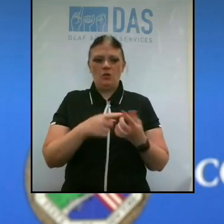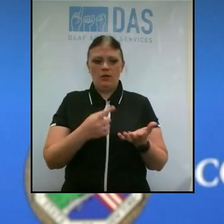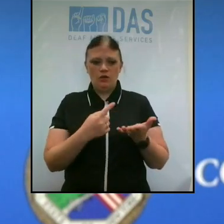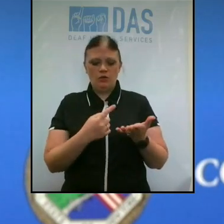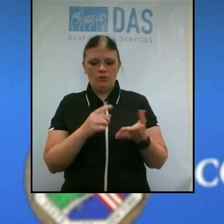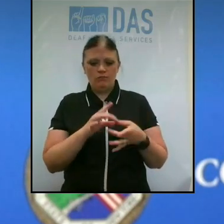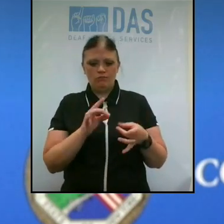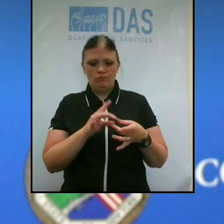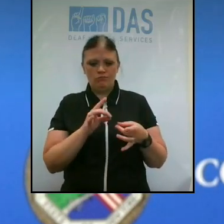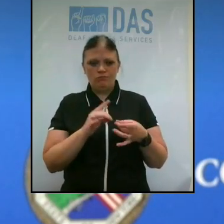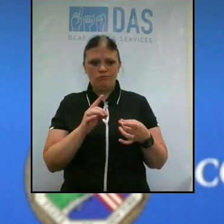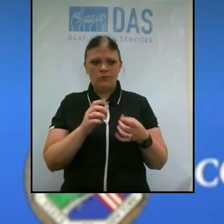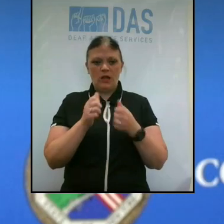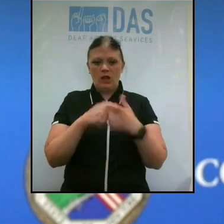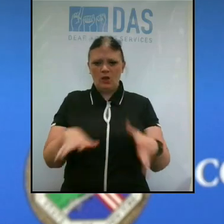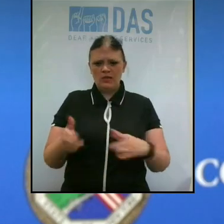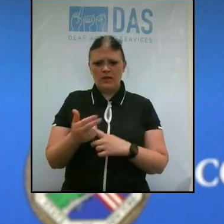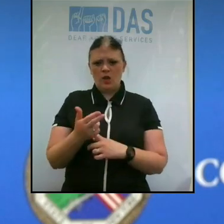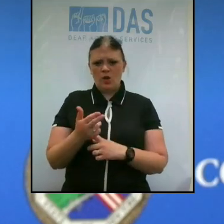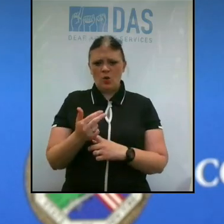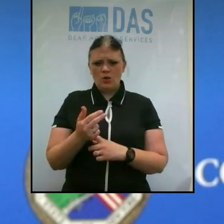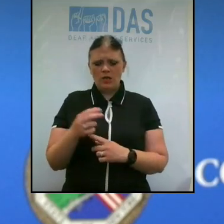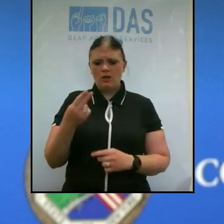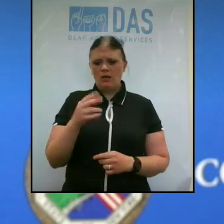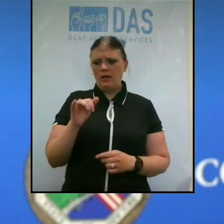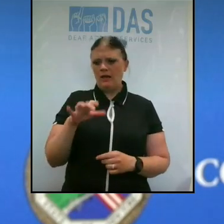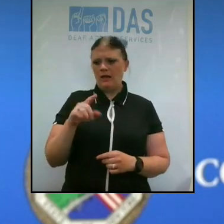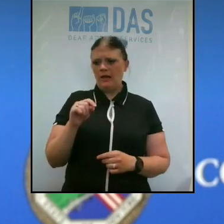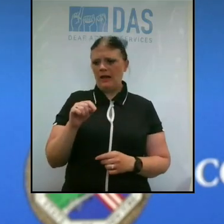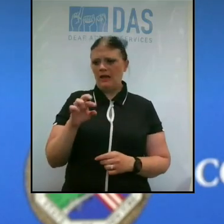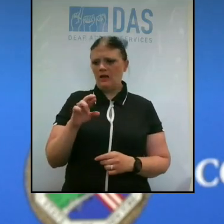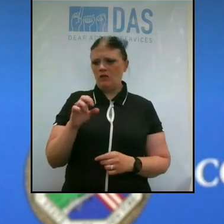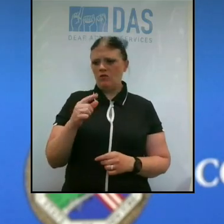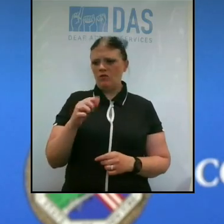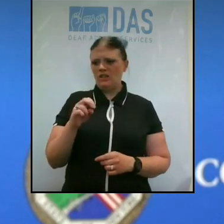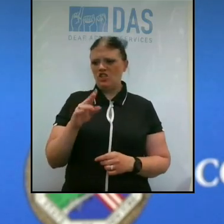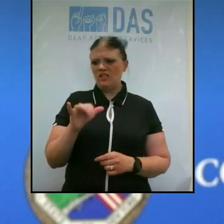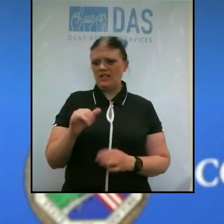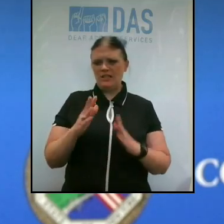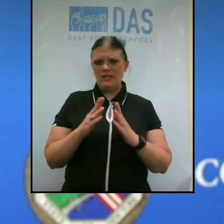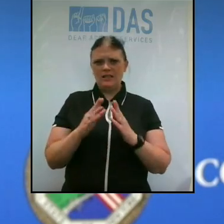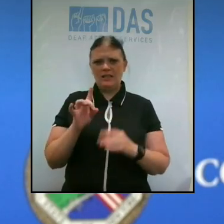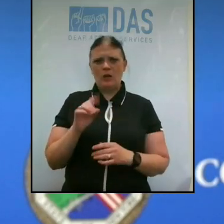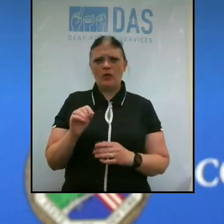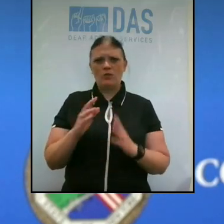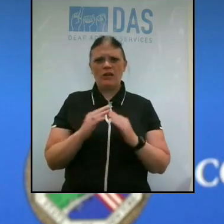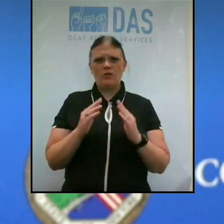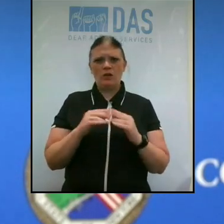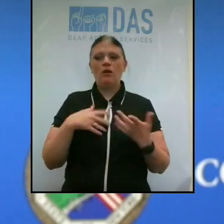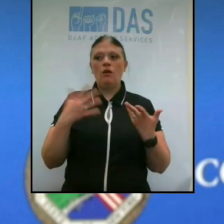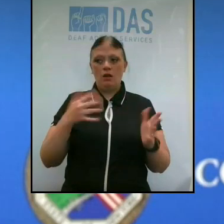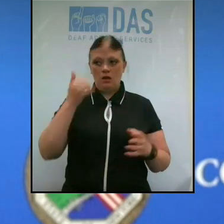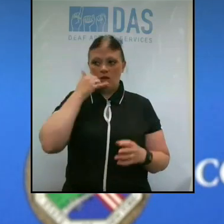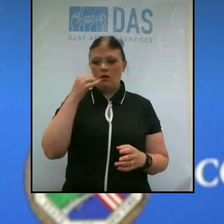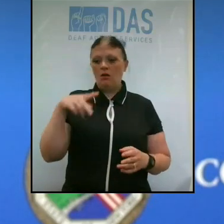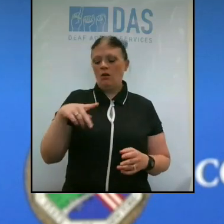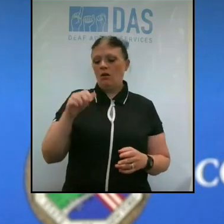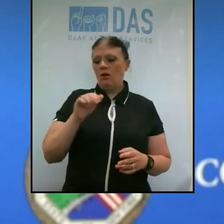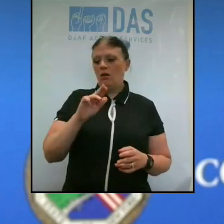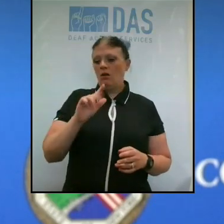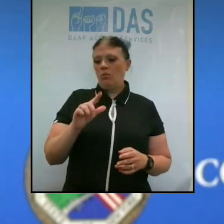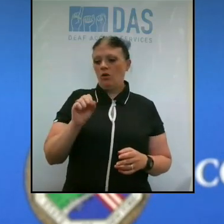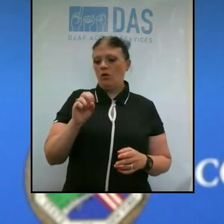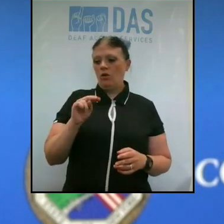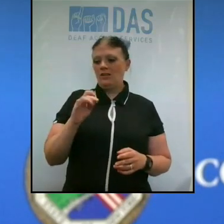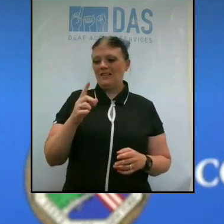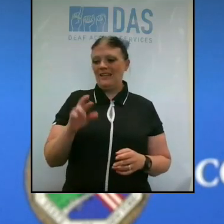of a hotel like the Hyatt Regency downtown. I have put a call into Paul Snyder Jr. I've not heard